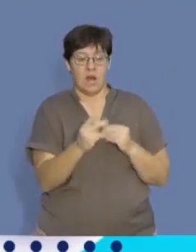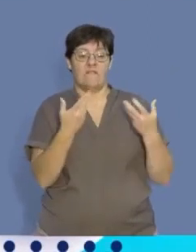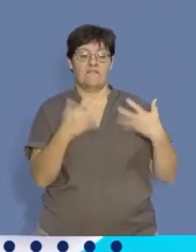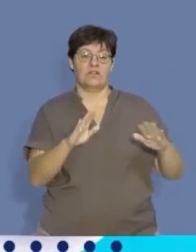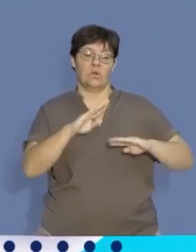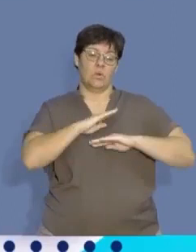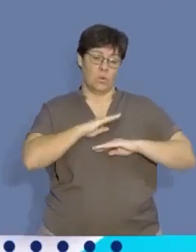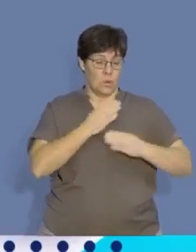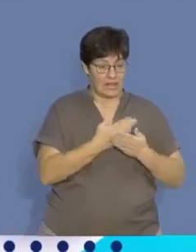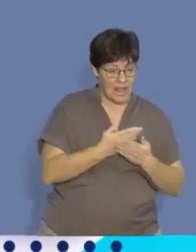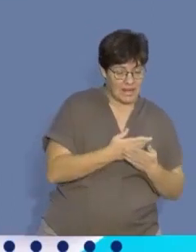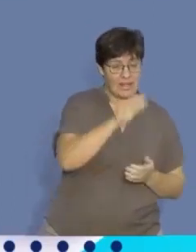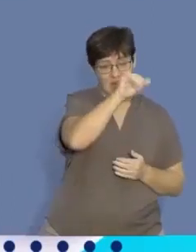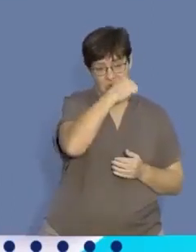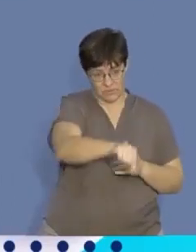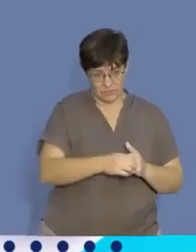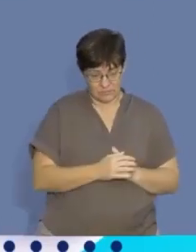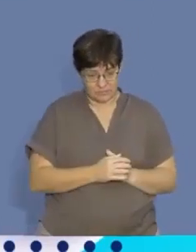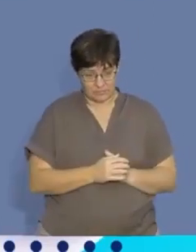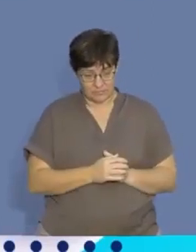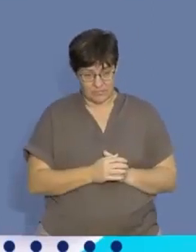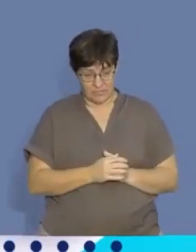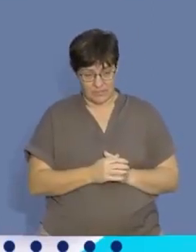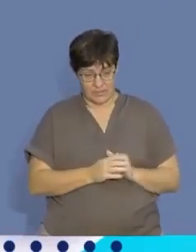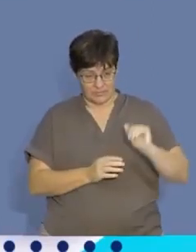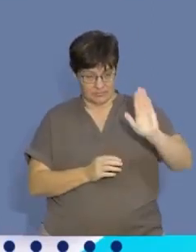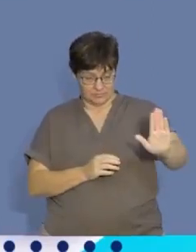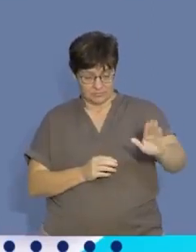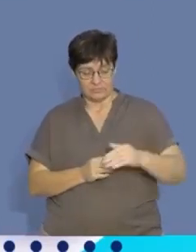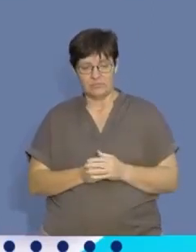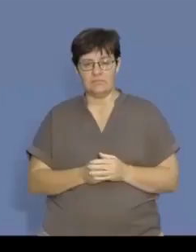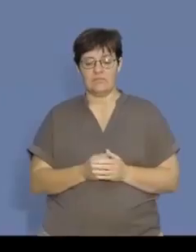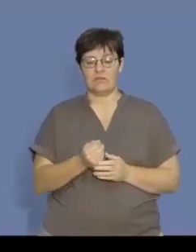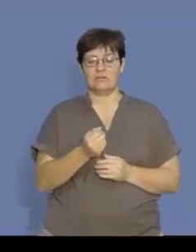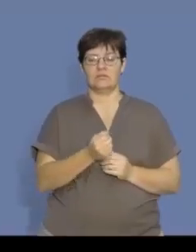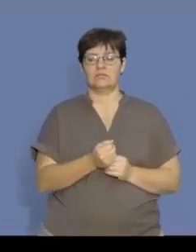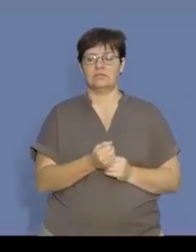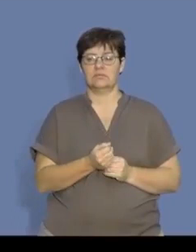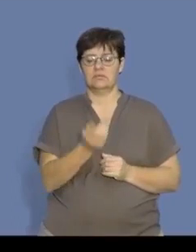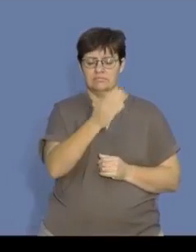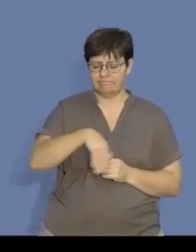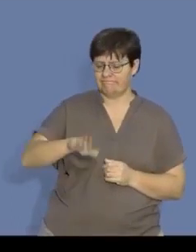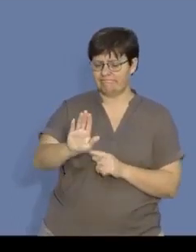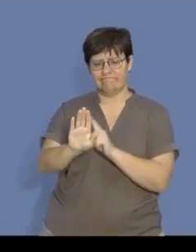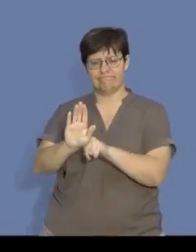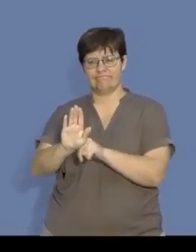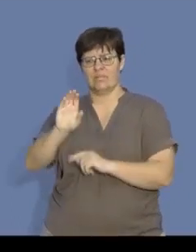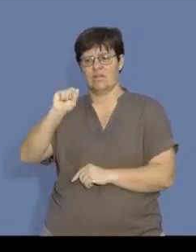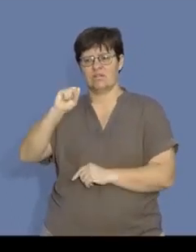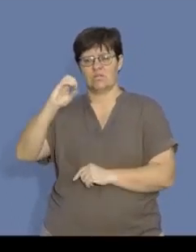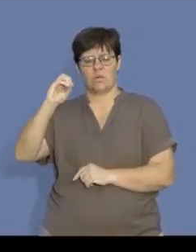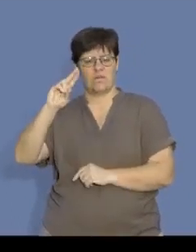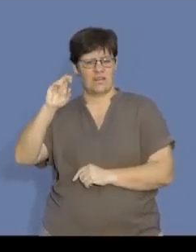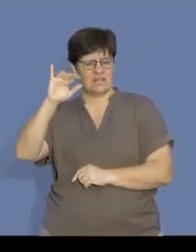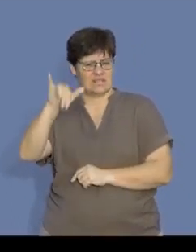short-term debts or my short-term liabilities? Okay. Right, what then is